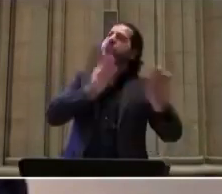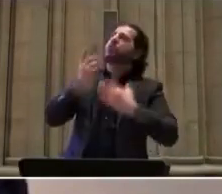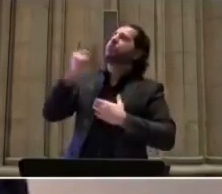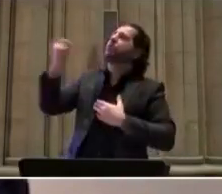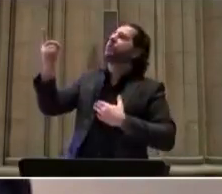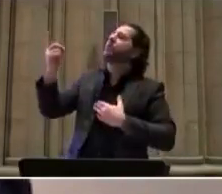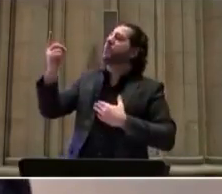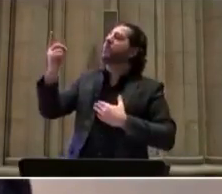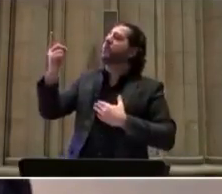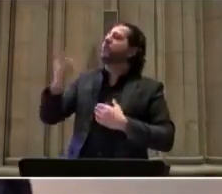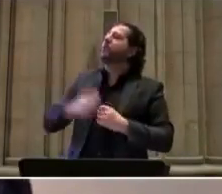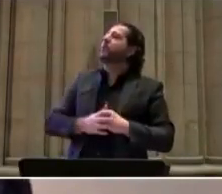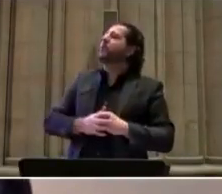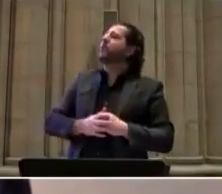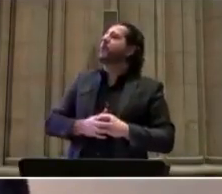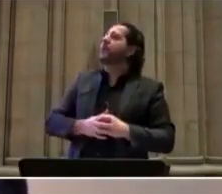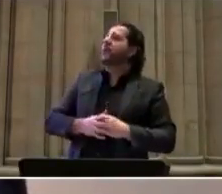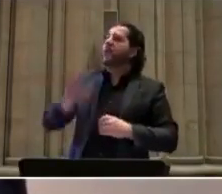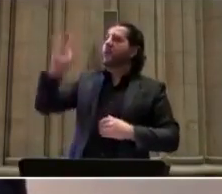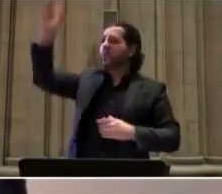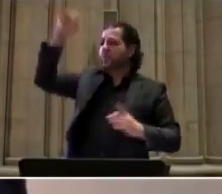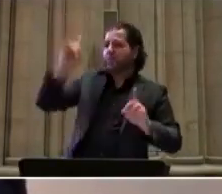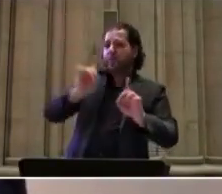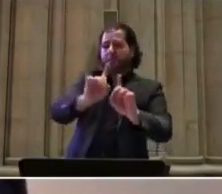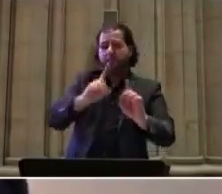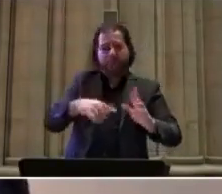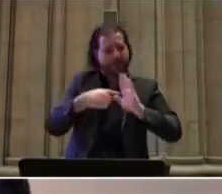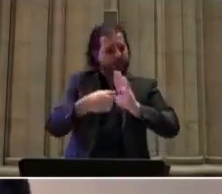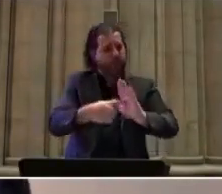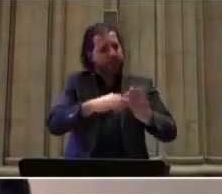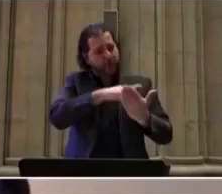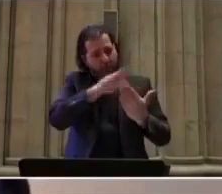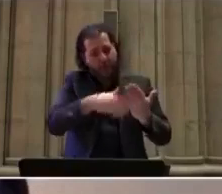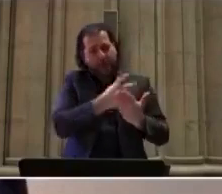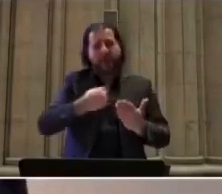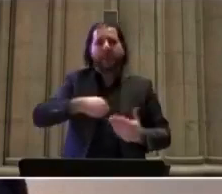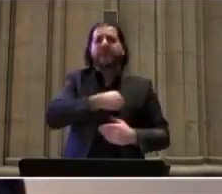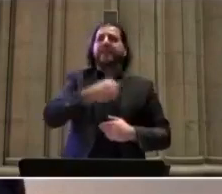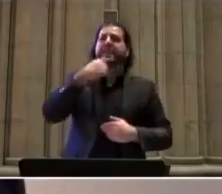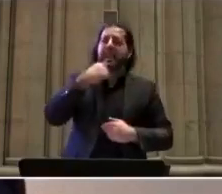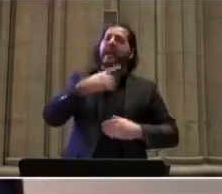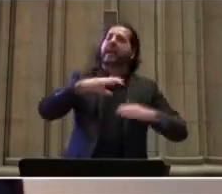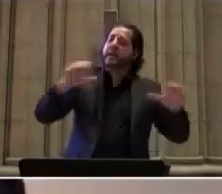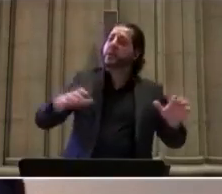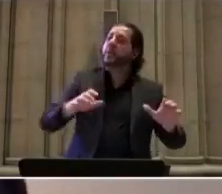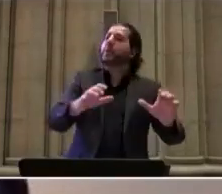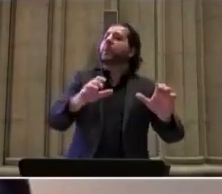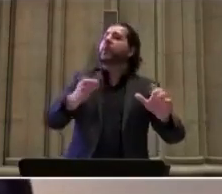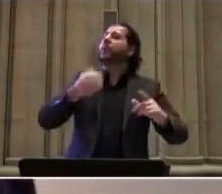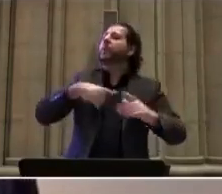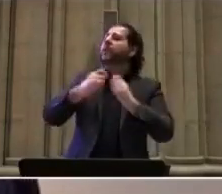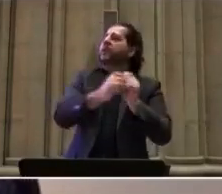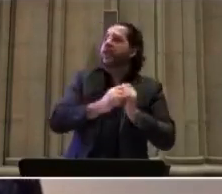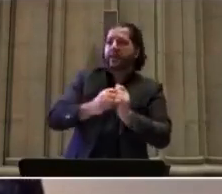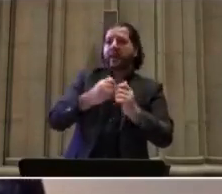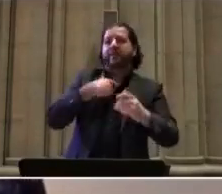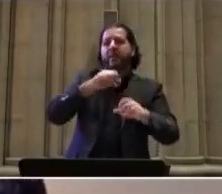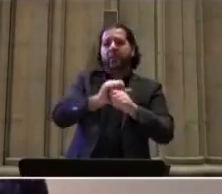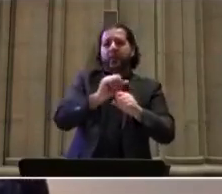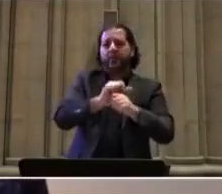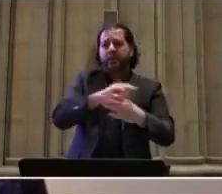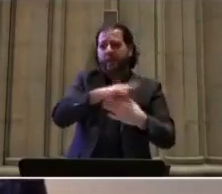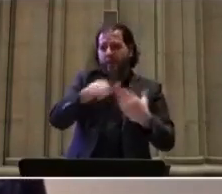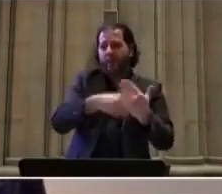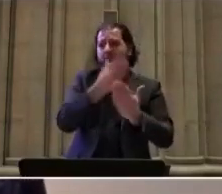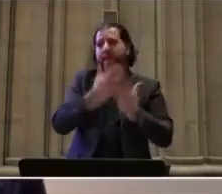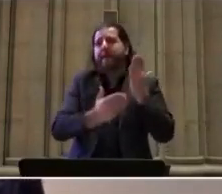and vocation. May your presence be manifest in all that we say and do. Weave together the work of every